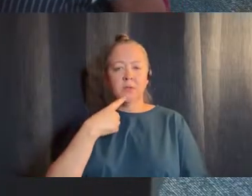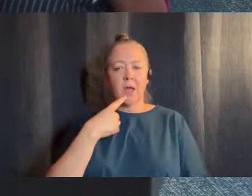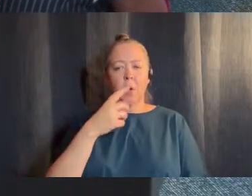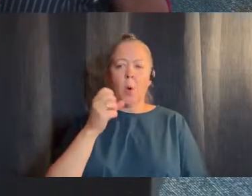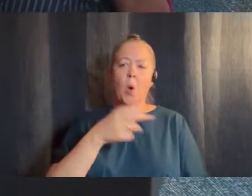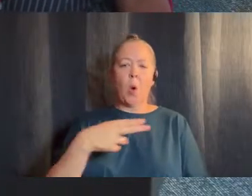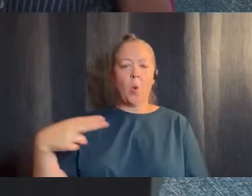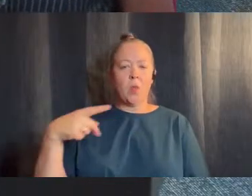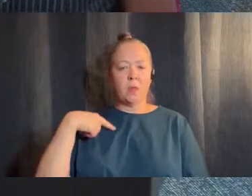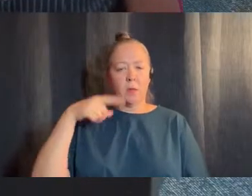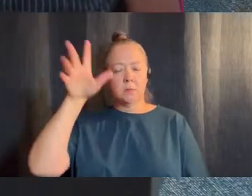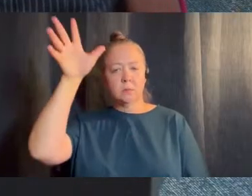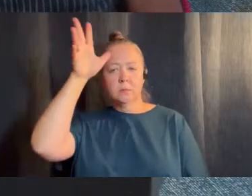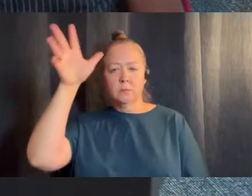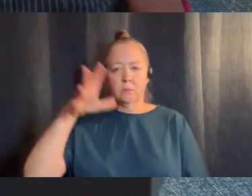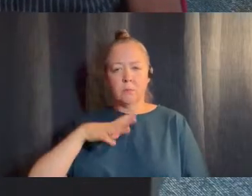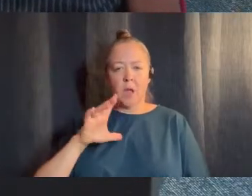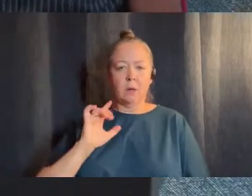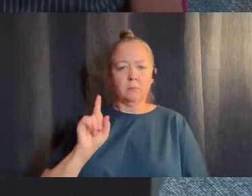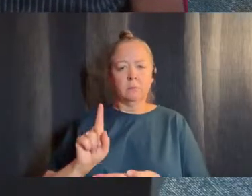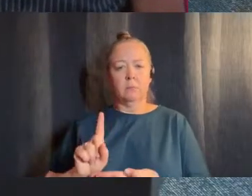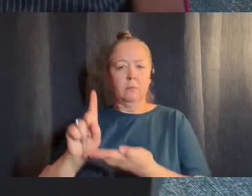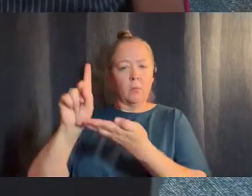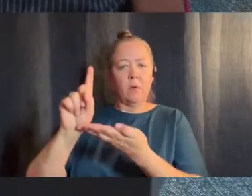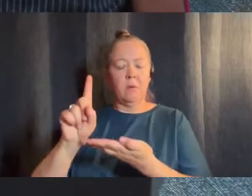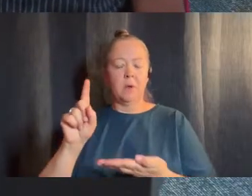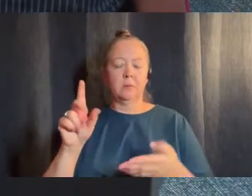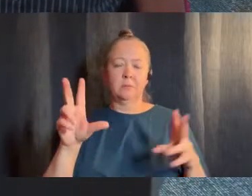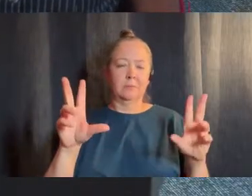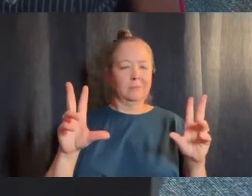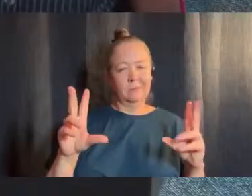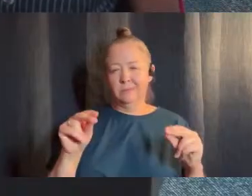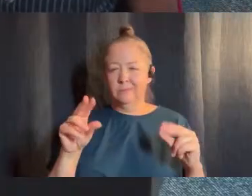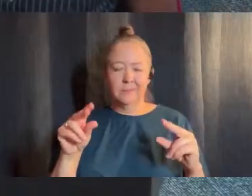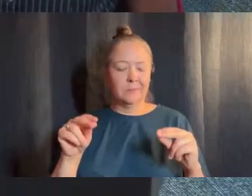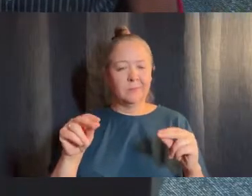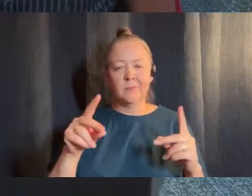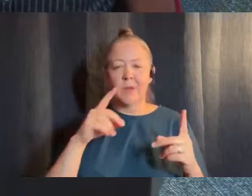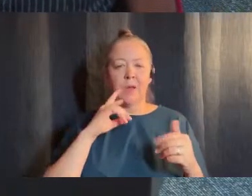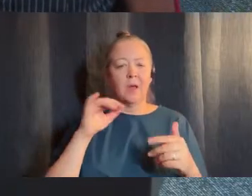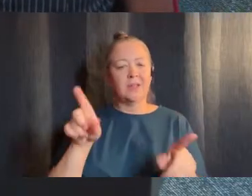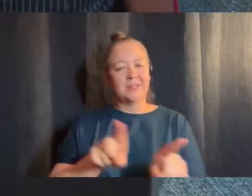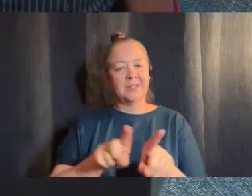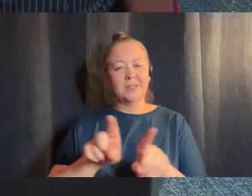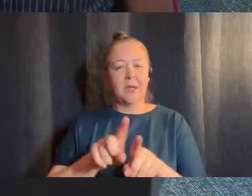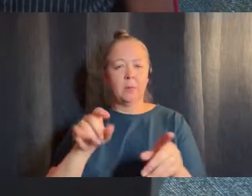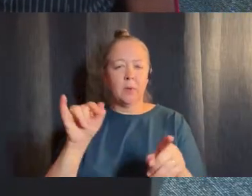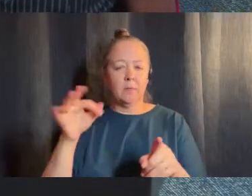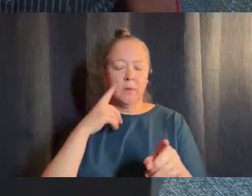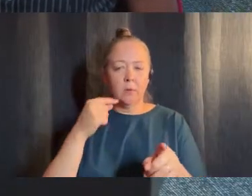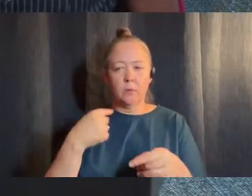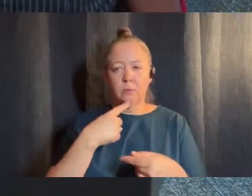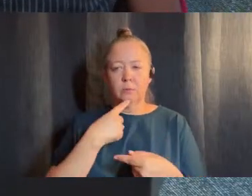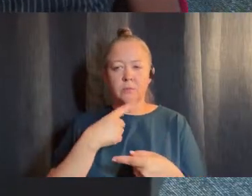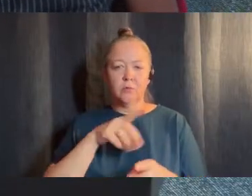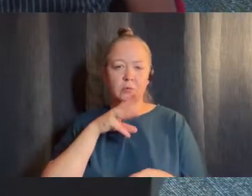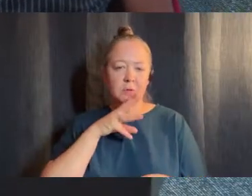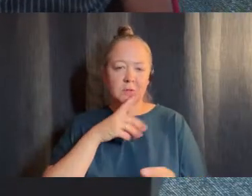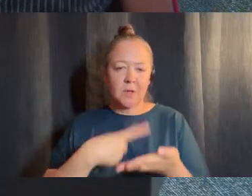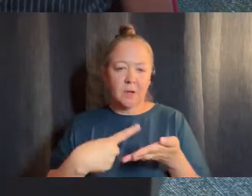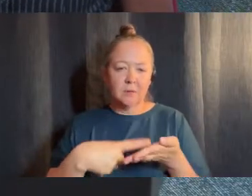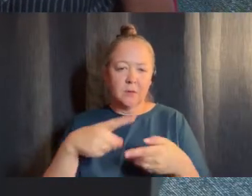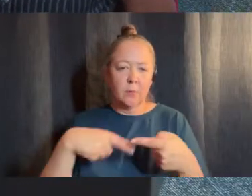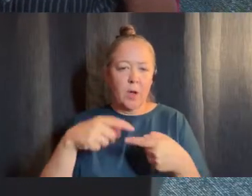card. The bottom line is that the people of Ward 6 had no